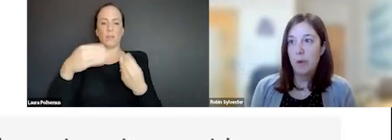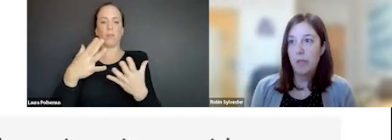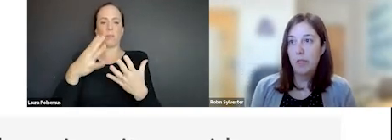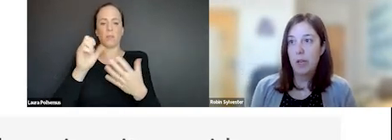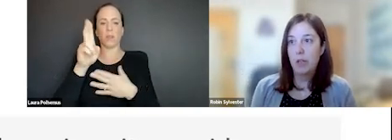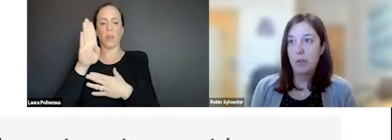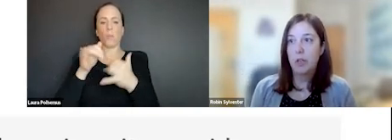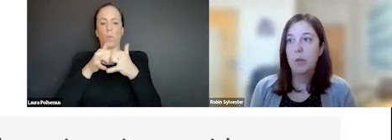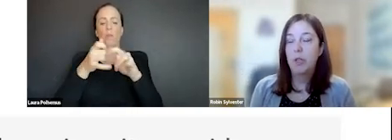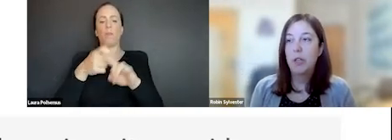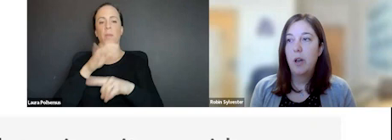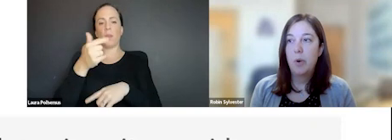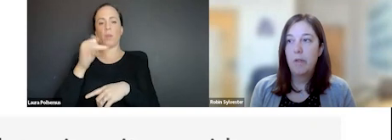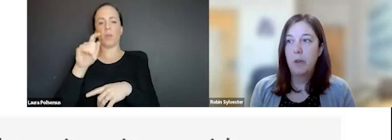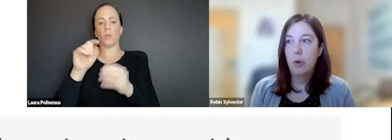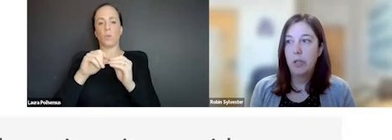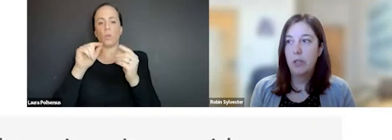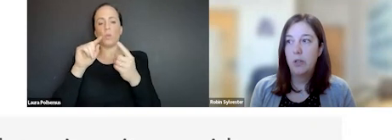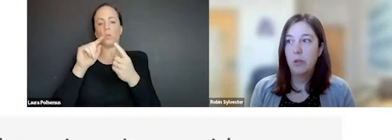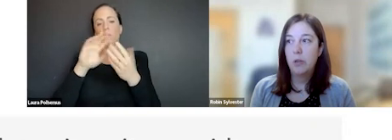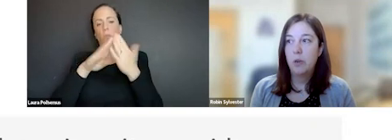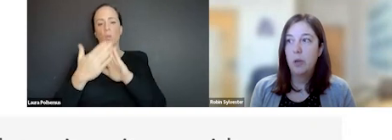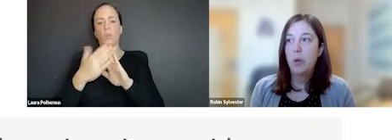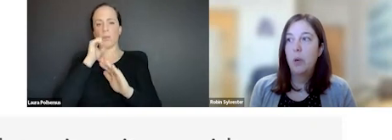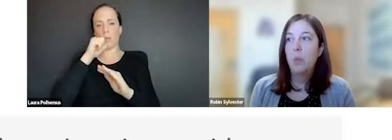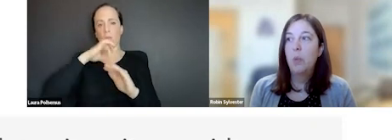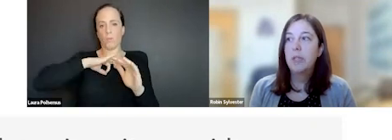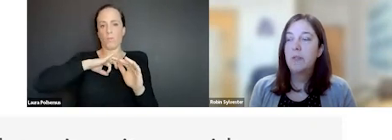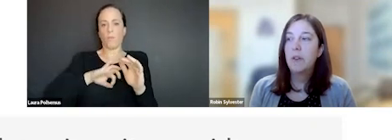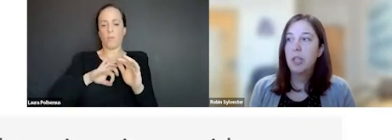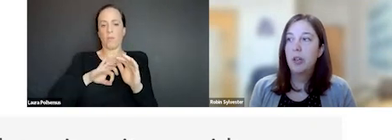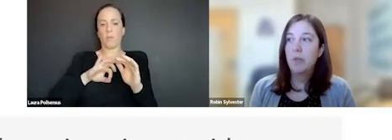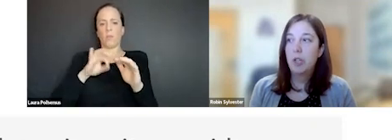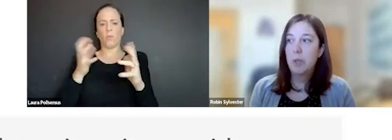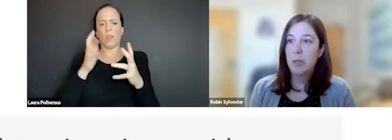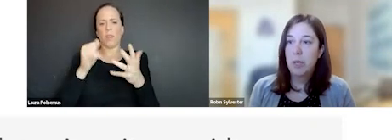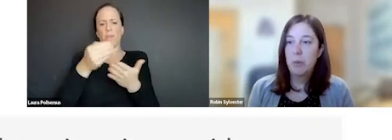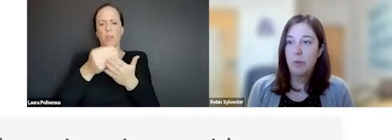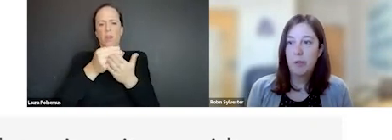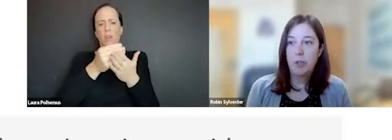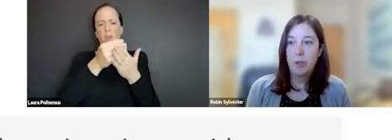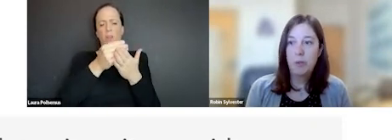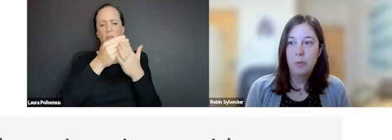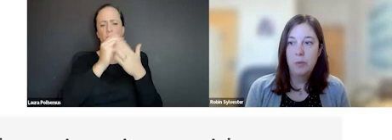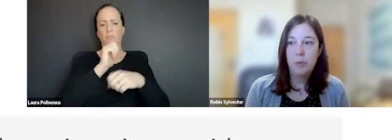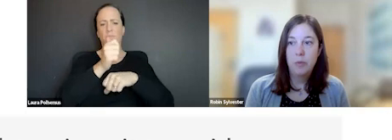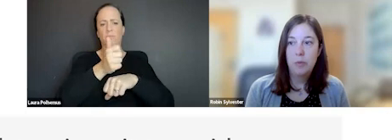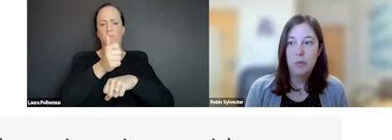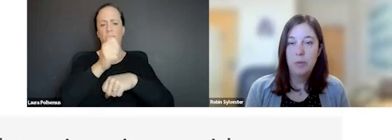sub-award from this grant to a community nonprofit organization. What is this funding arrangement sometimes referred